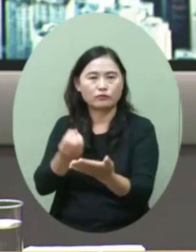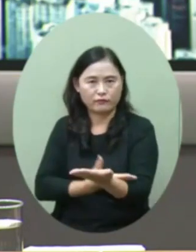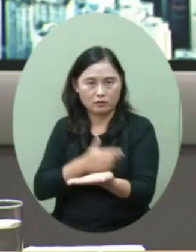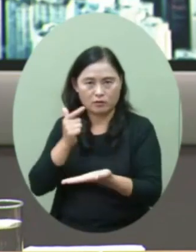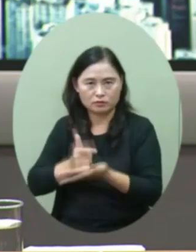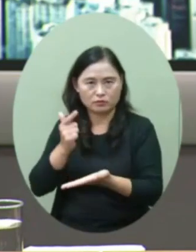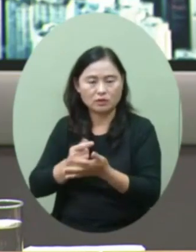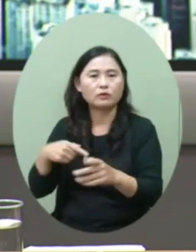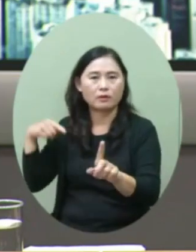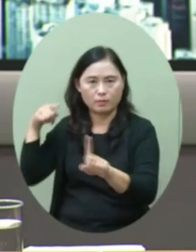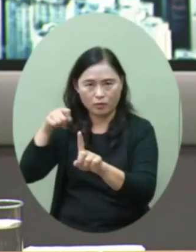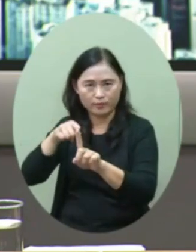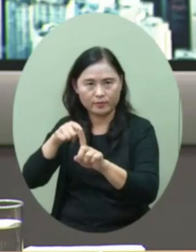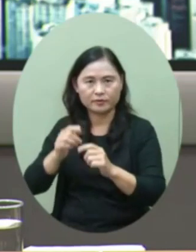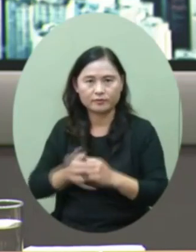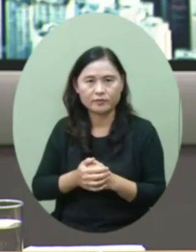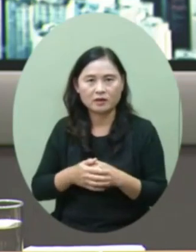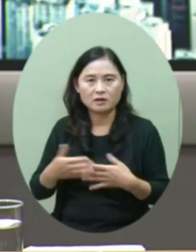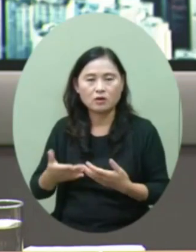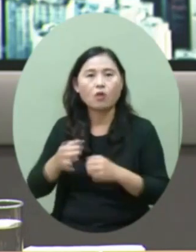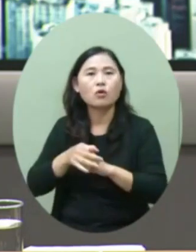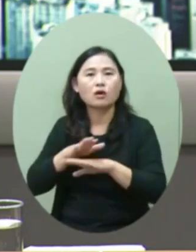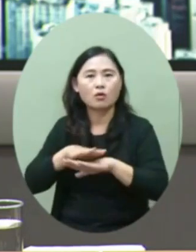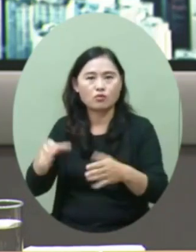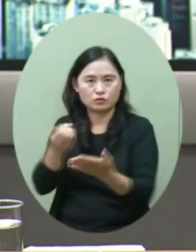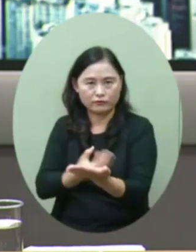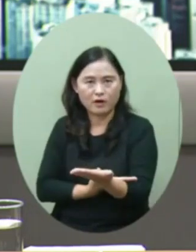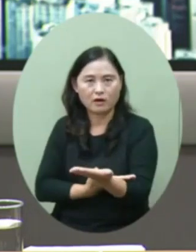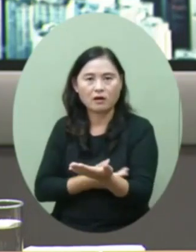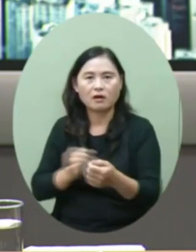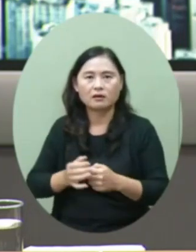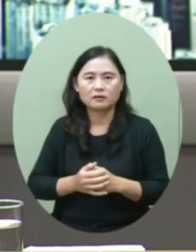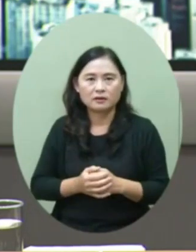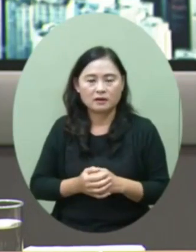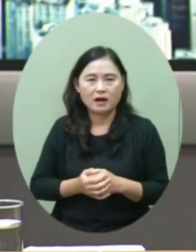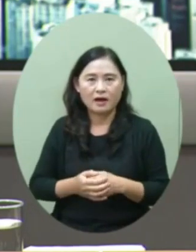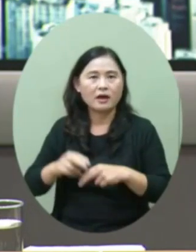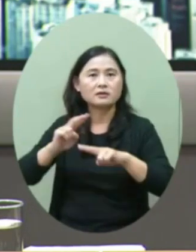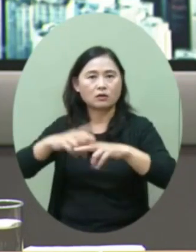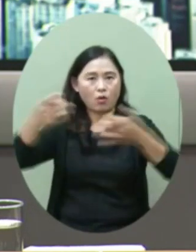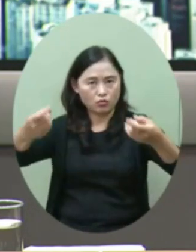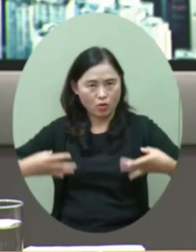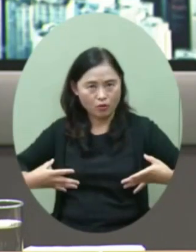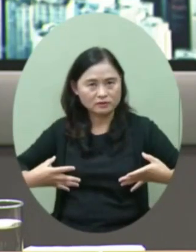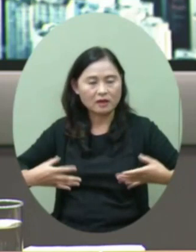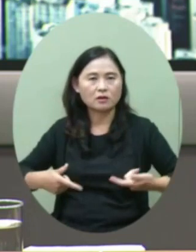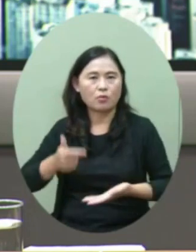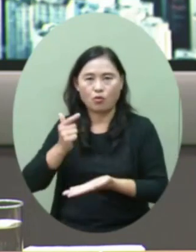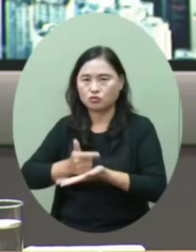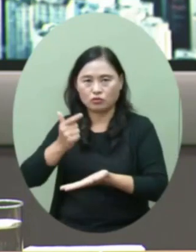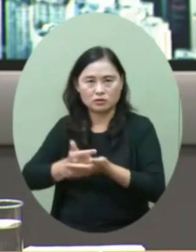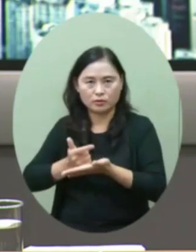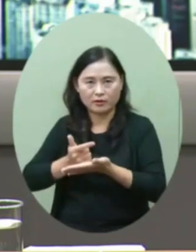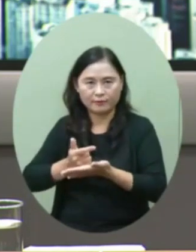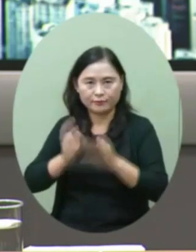enforcement mechanisms for safeguarding national security. This is a very important objective of the national security law. I would say